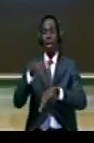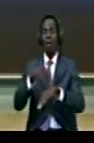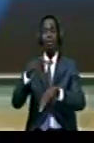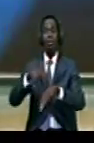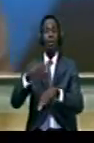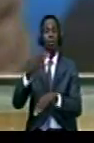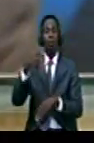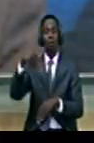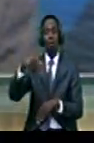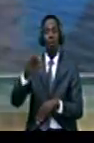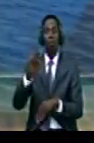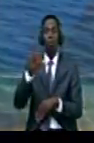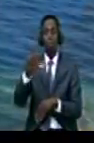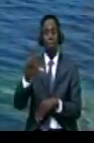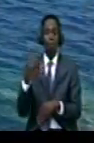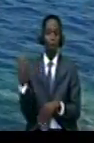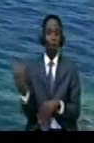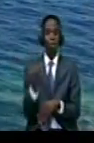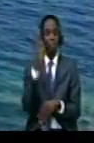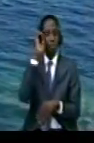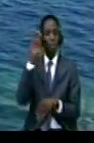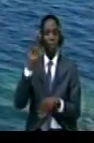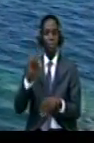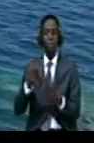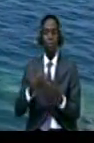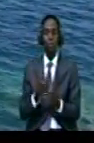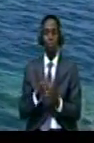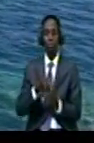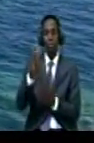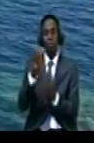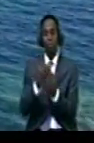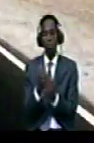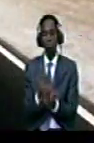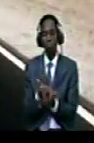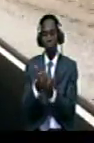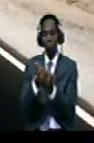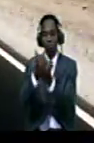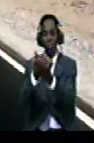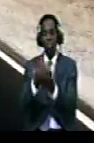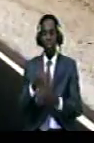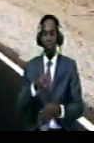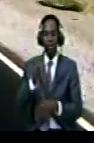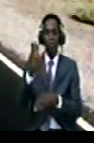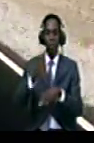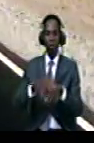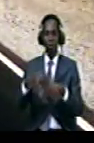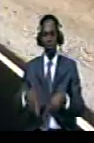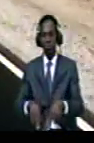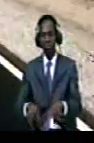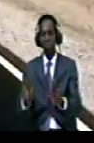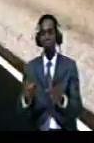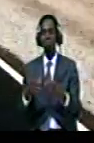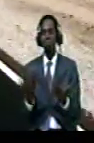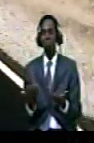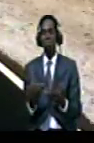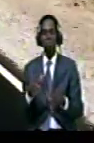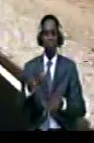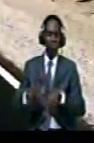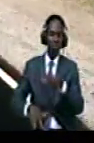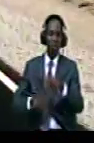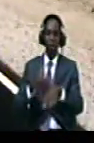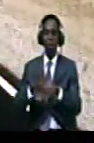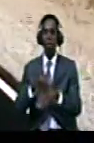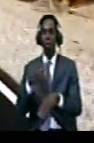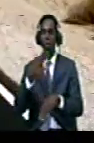Apostle, always he has to go in the ship, always he has to go on the road, always he has to be moving all the